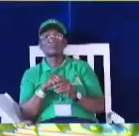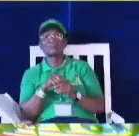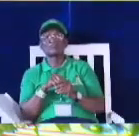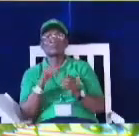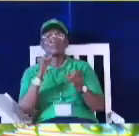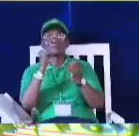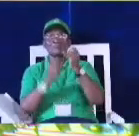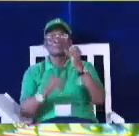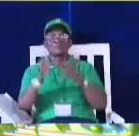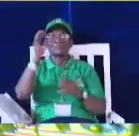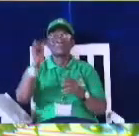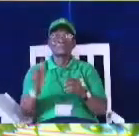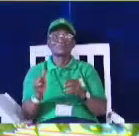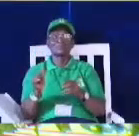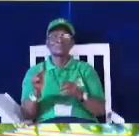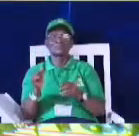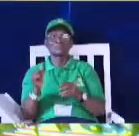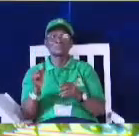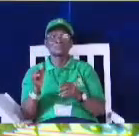Finally,